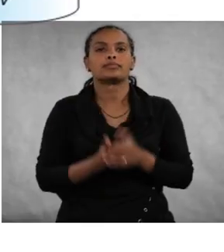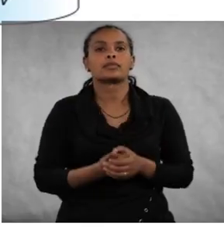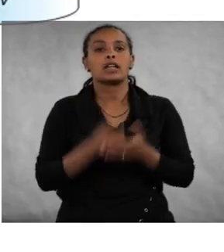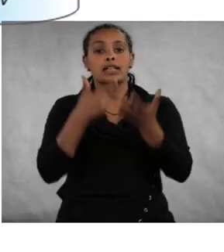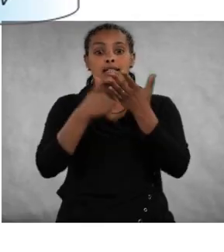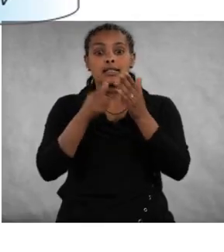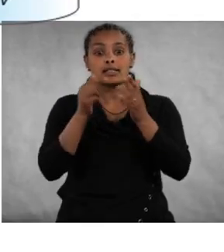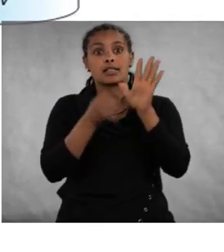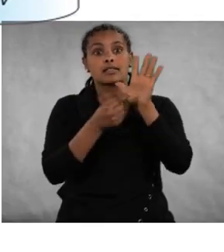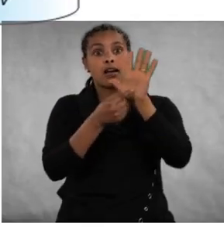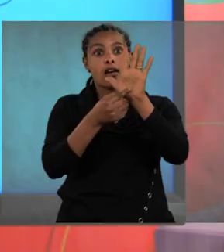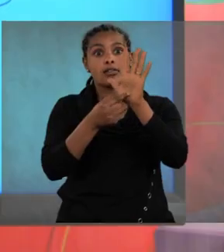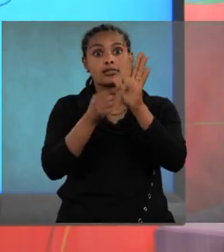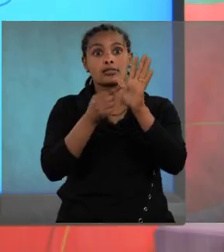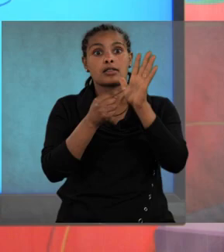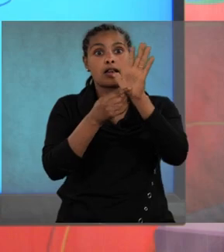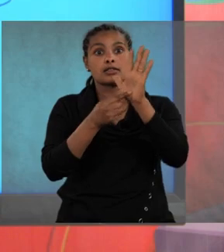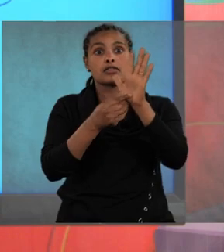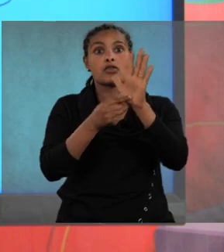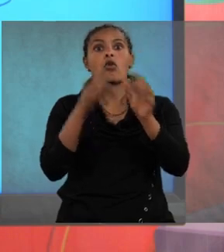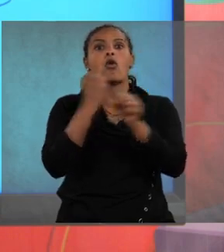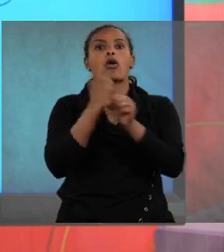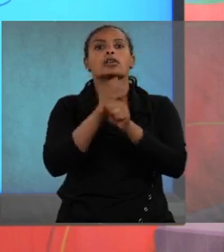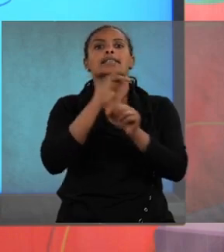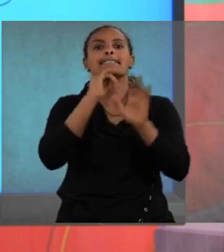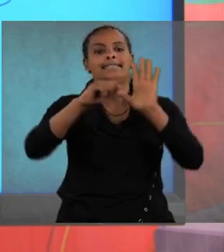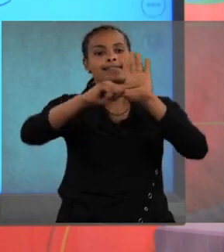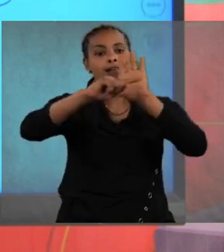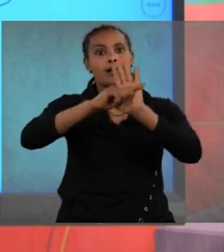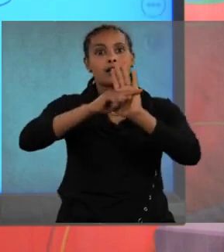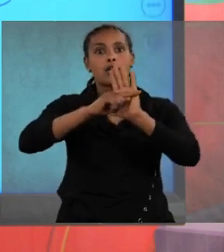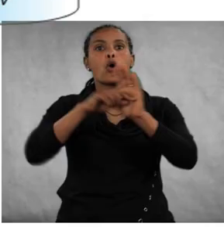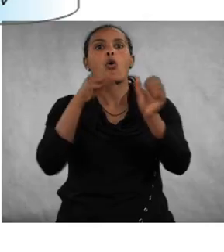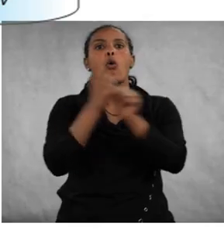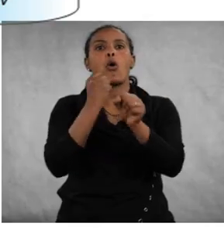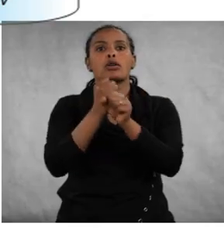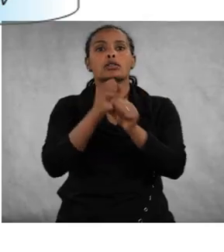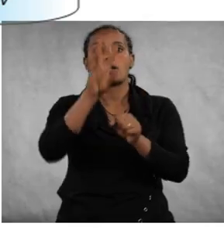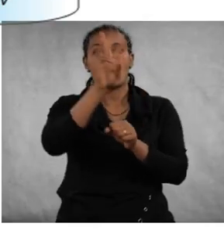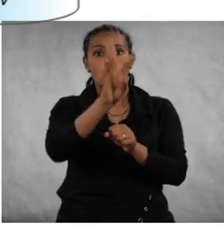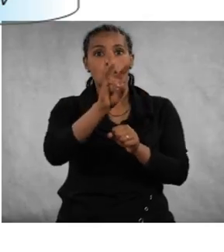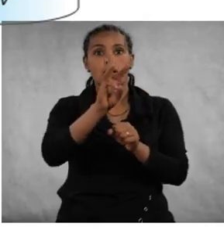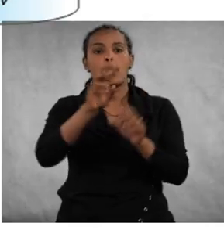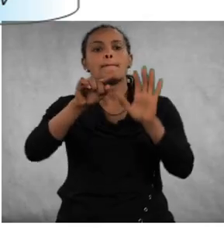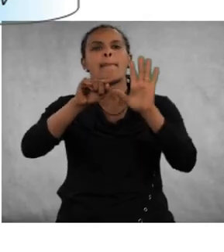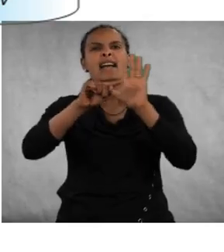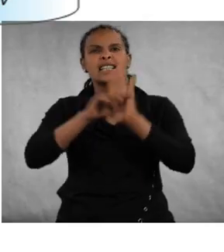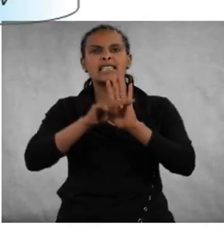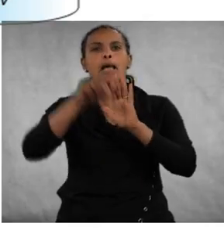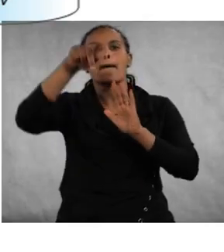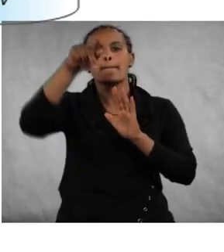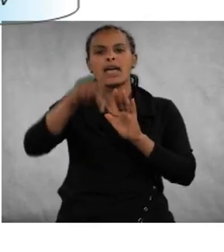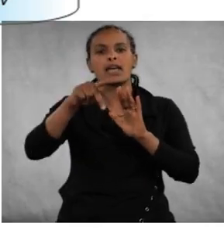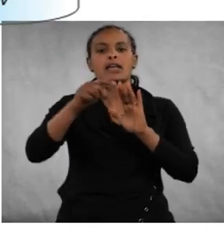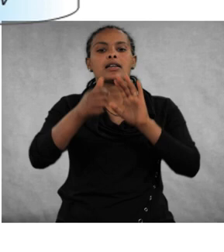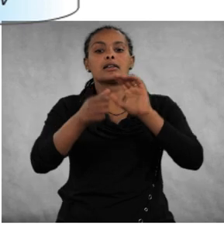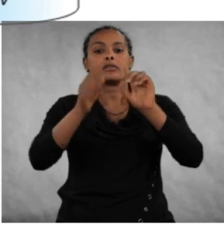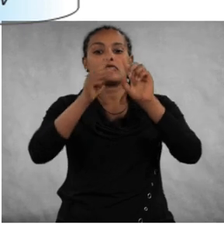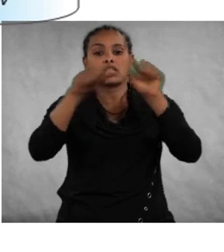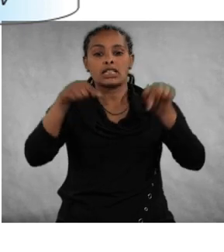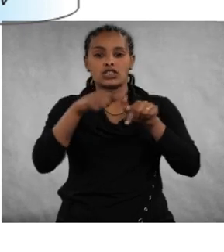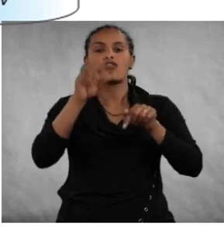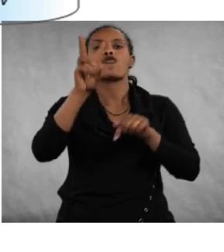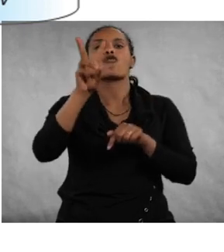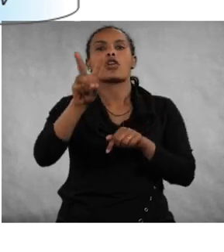The sign of work is negative, work equal minus P times change in